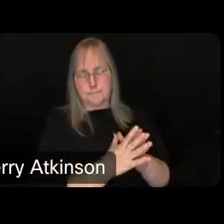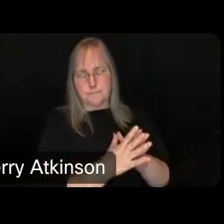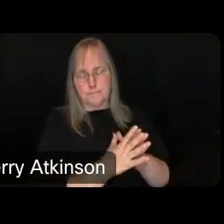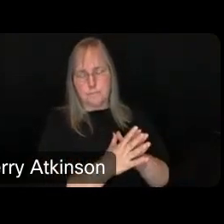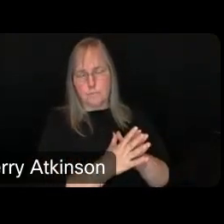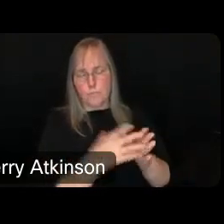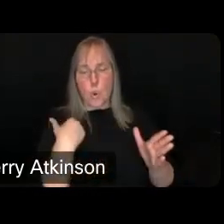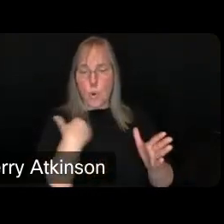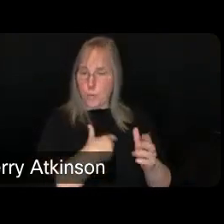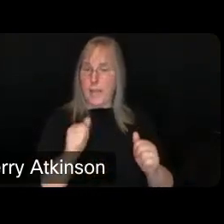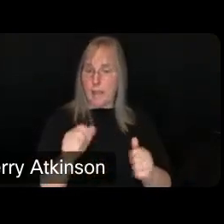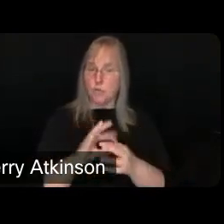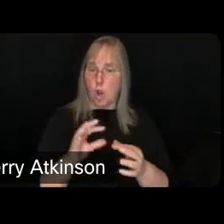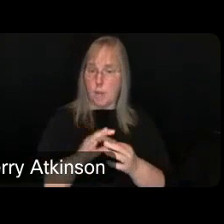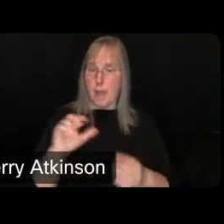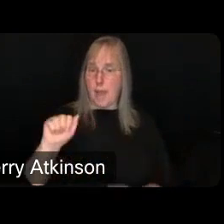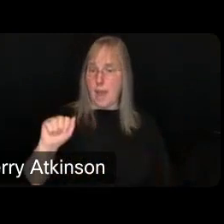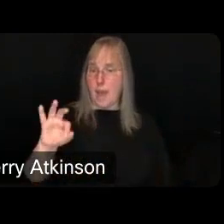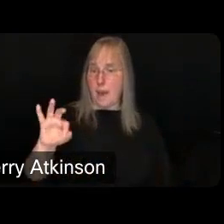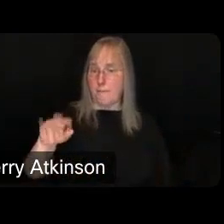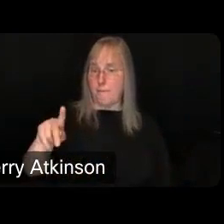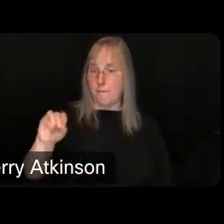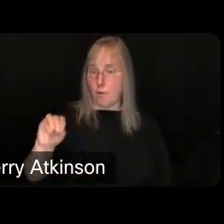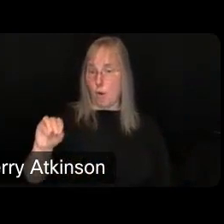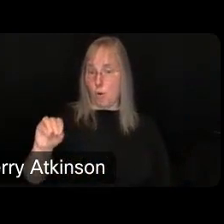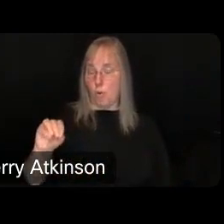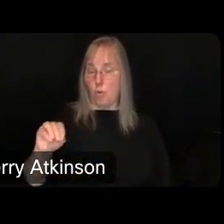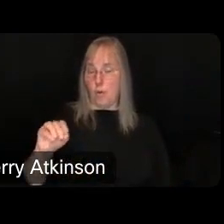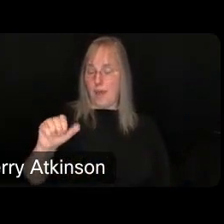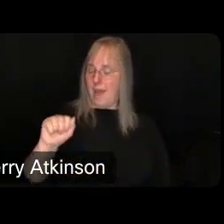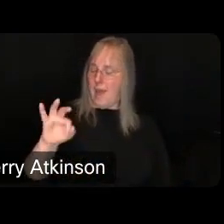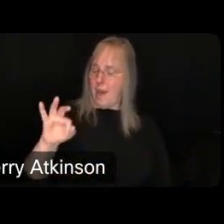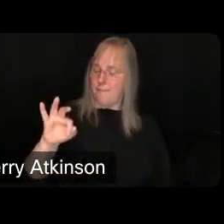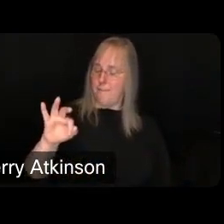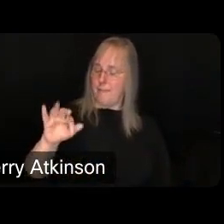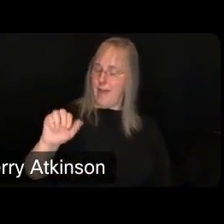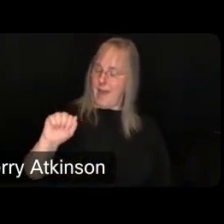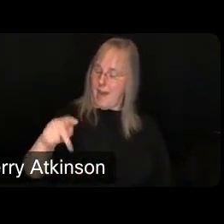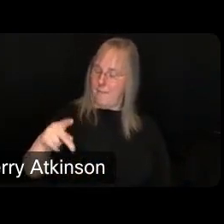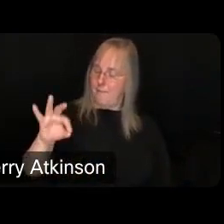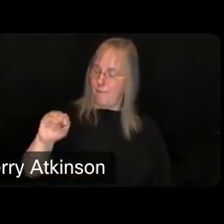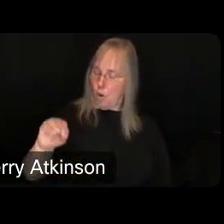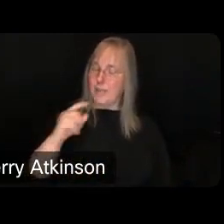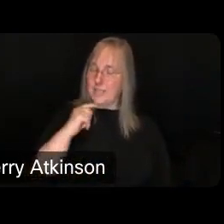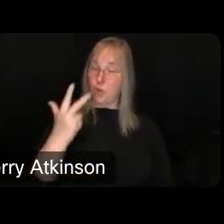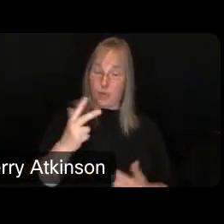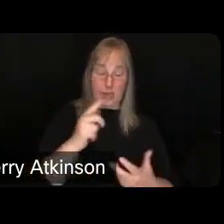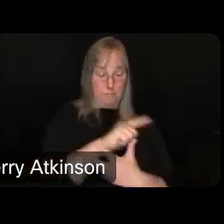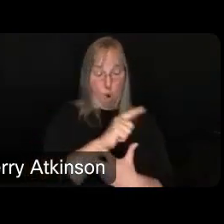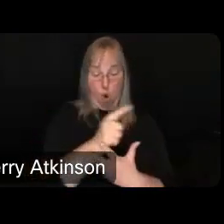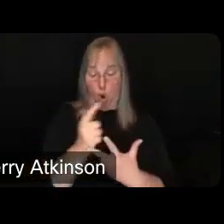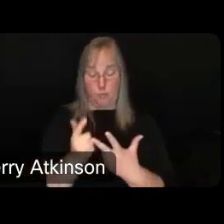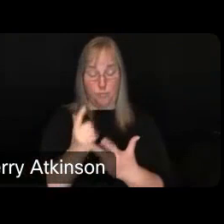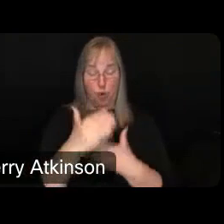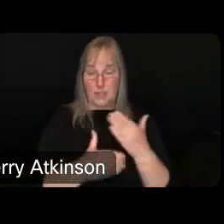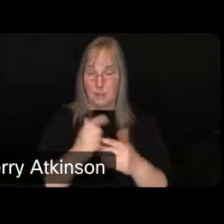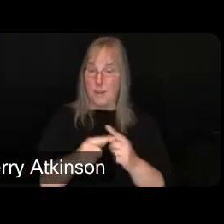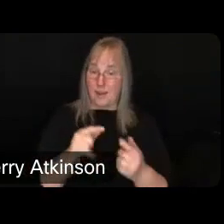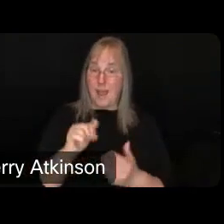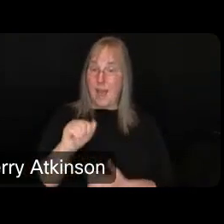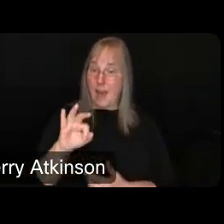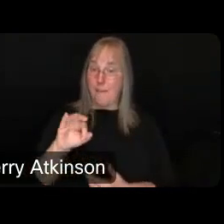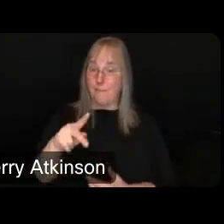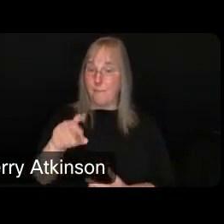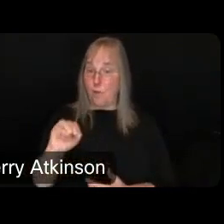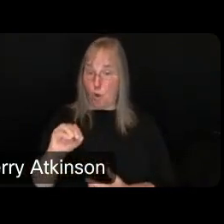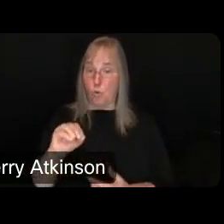can talk about APFO being a 3-tier process and so forth, but APFO is really about schools, and school closings are